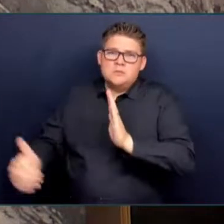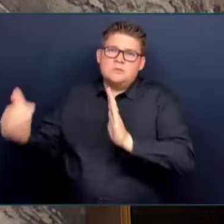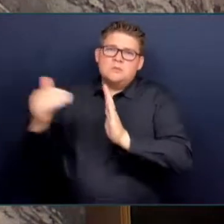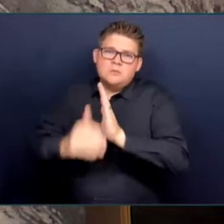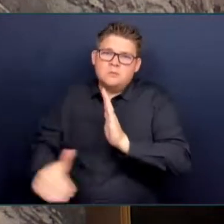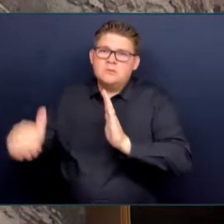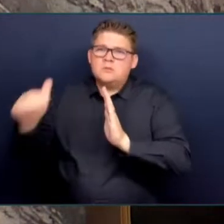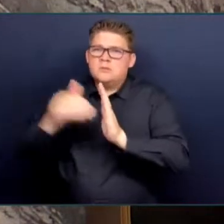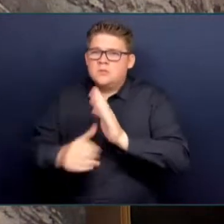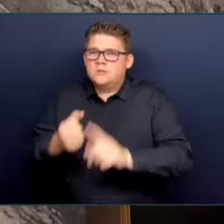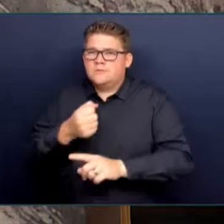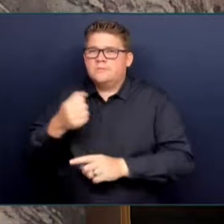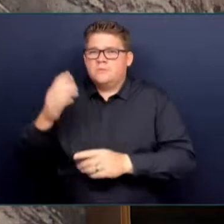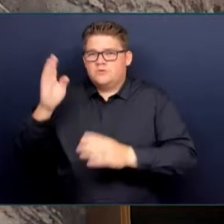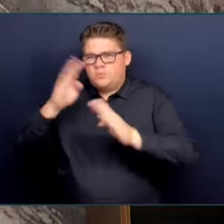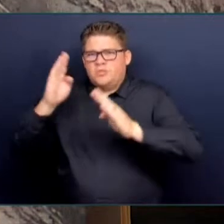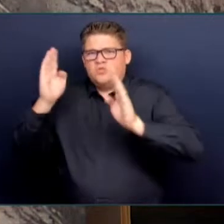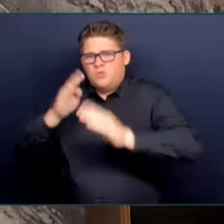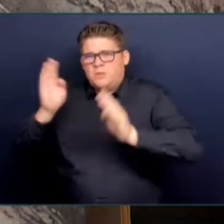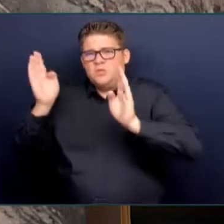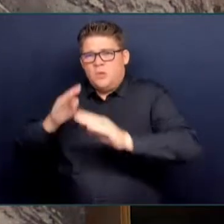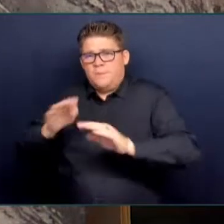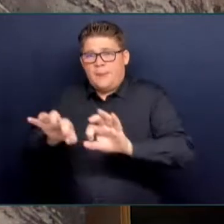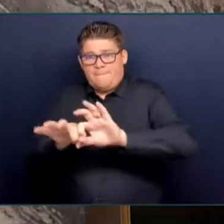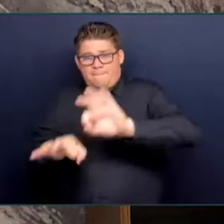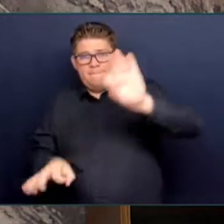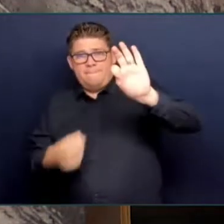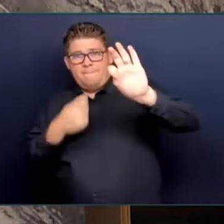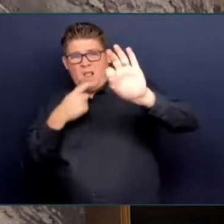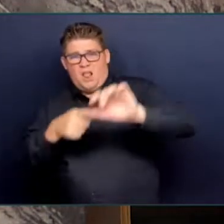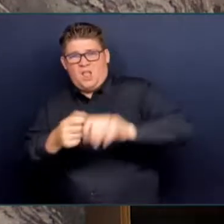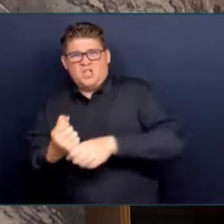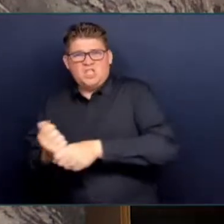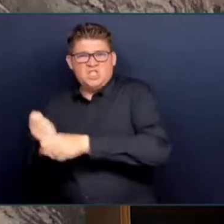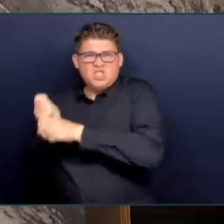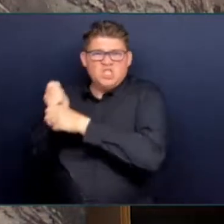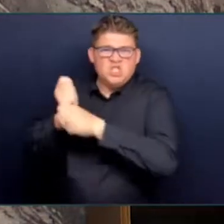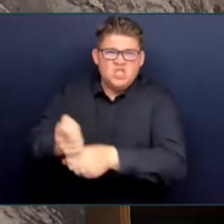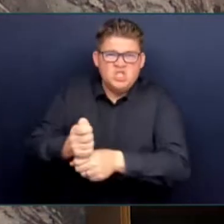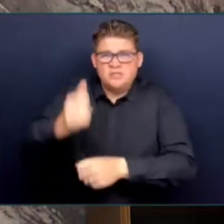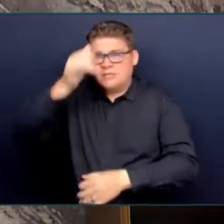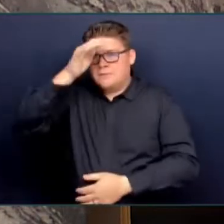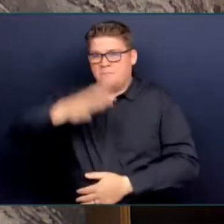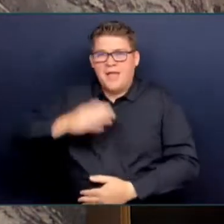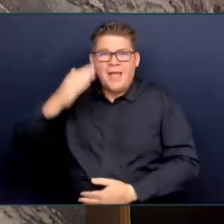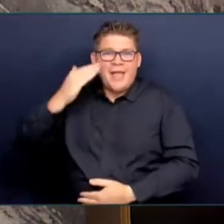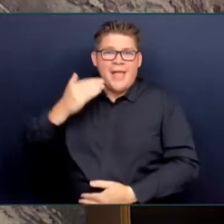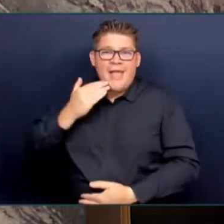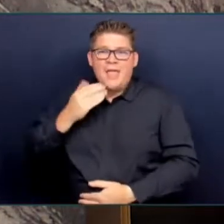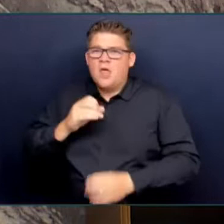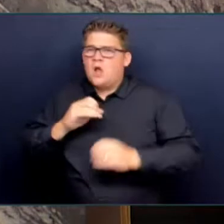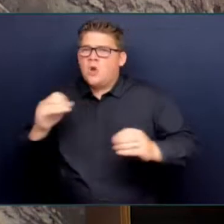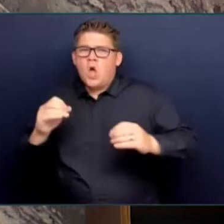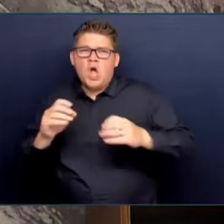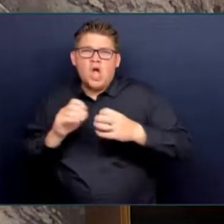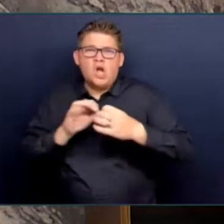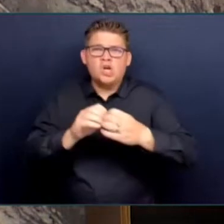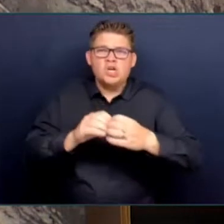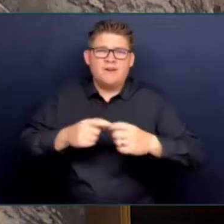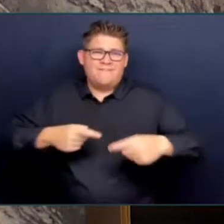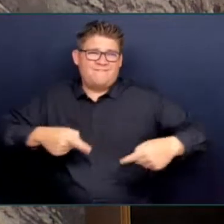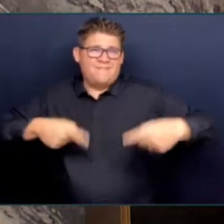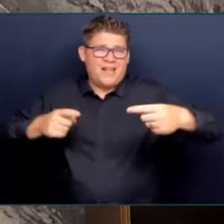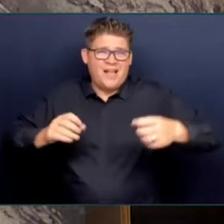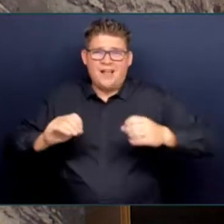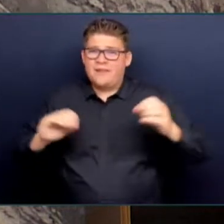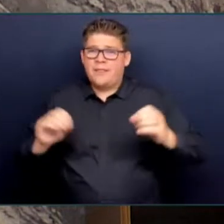pipe in a completely unprovoked and violent attack. And yesterday, Victoria's police chief said, and I